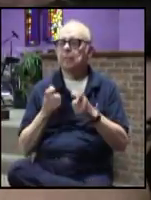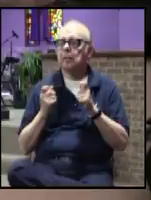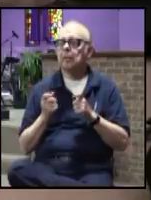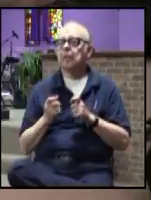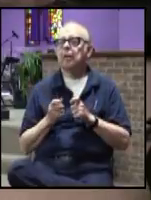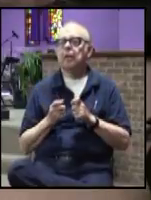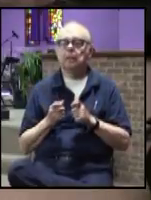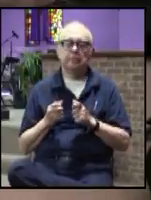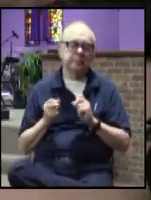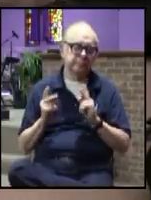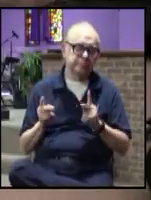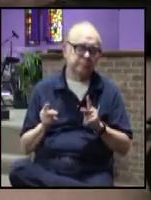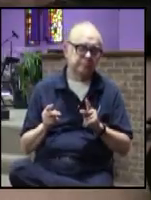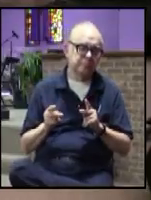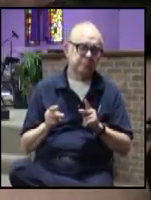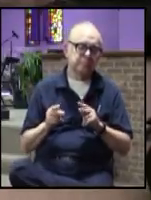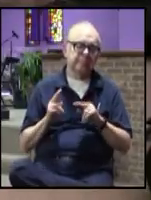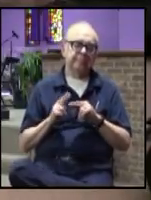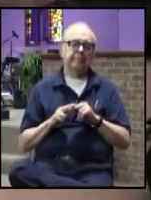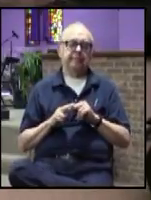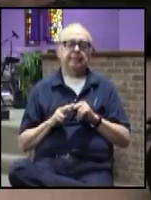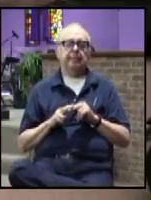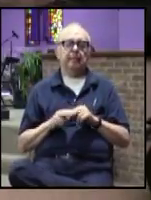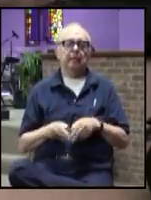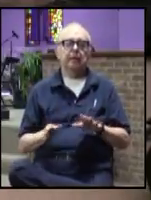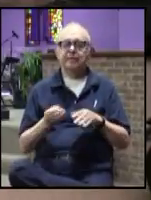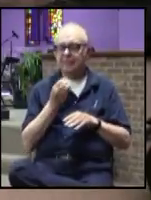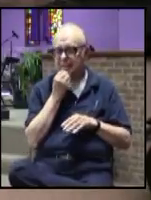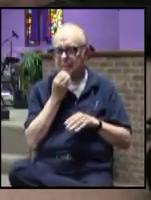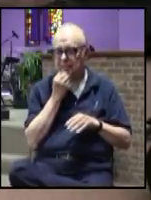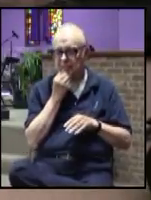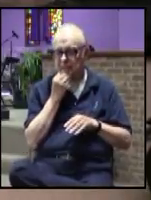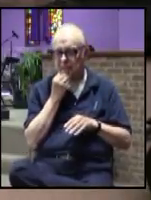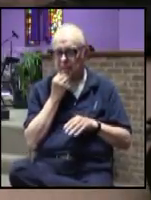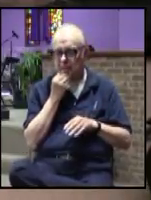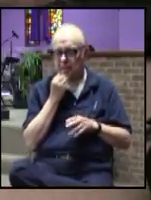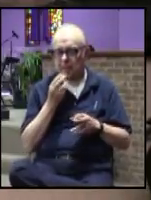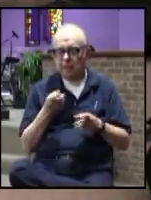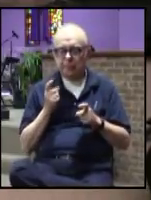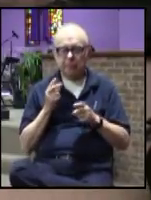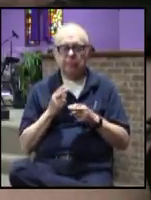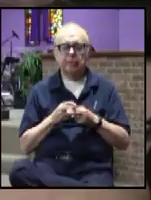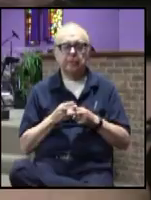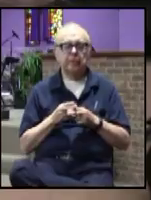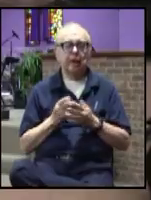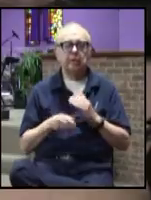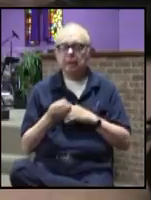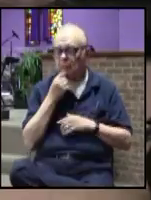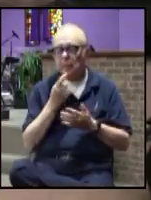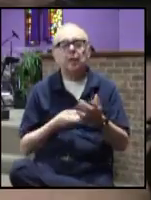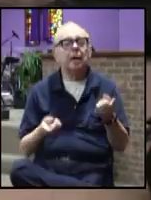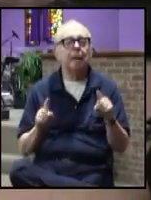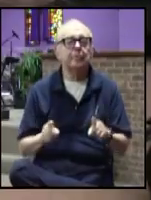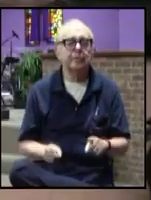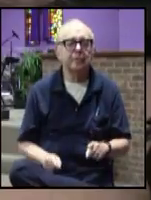And then all of a sudden, okay, let's sit down and let's eat. And as soon as you sit down to eat, what happens?